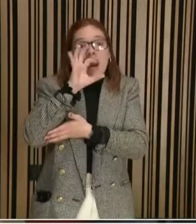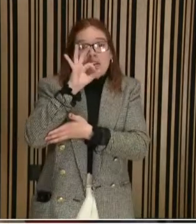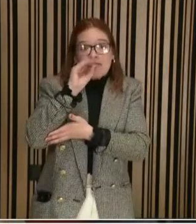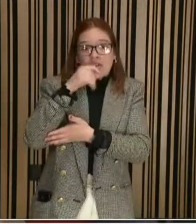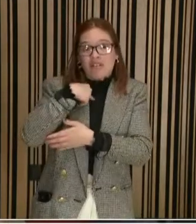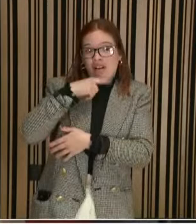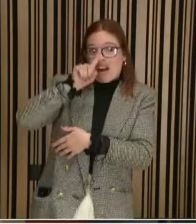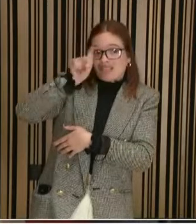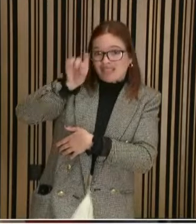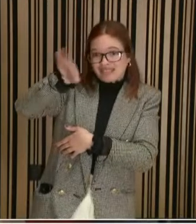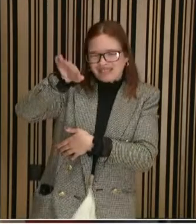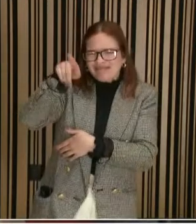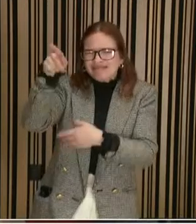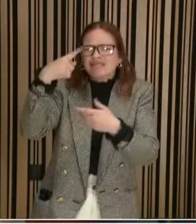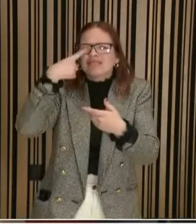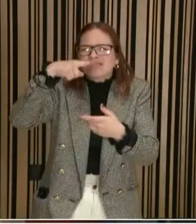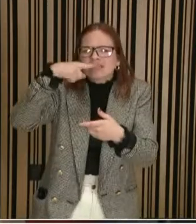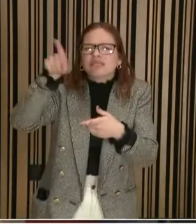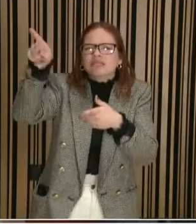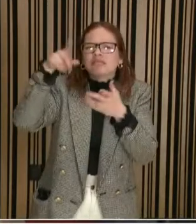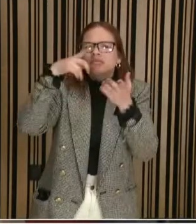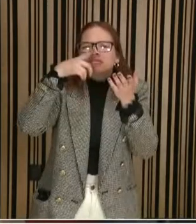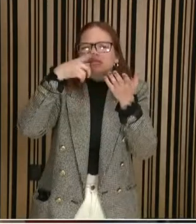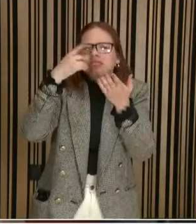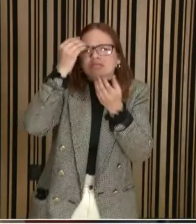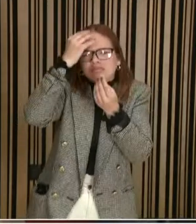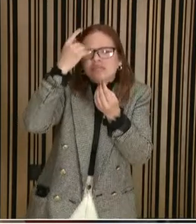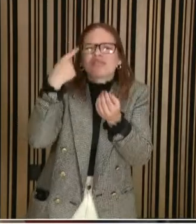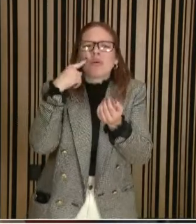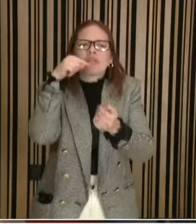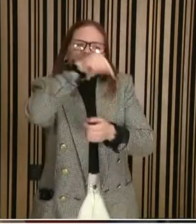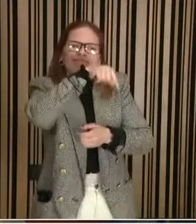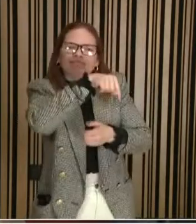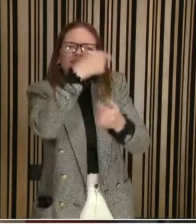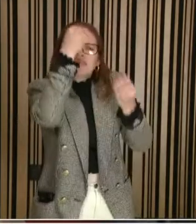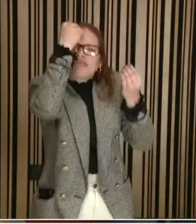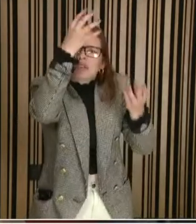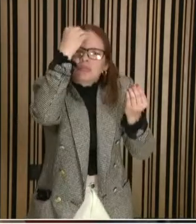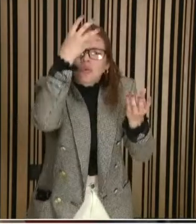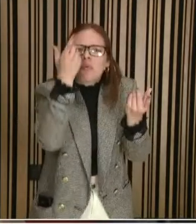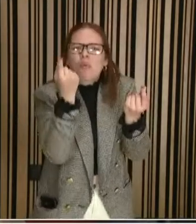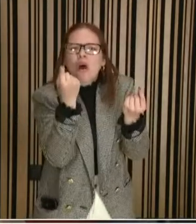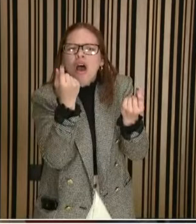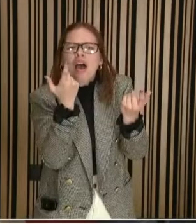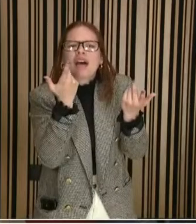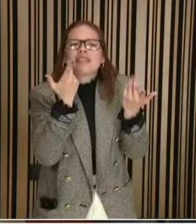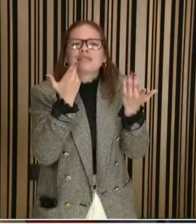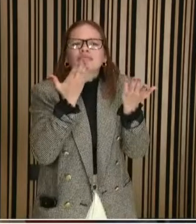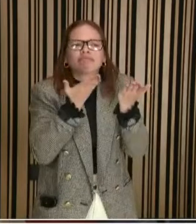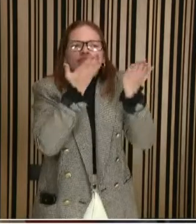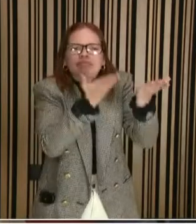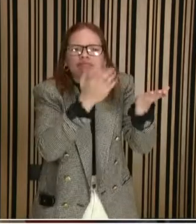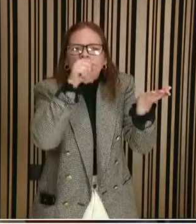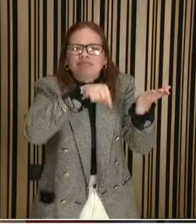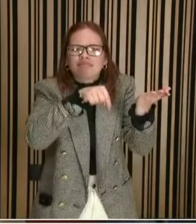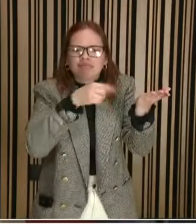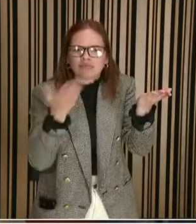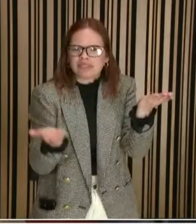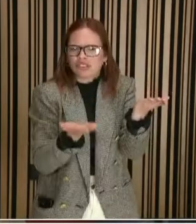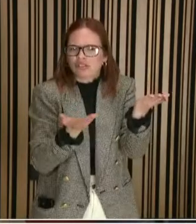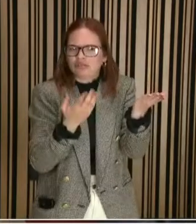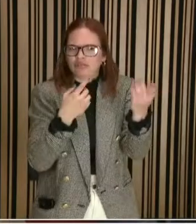analysis, because I think there's been some new information presented since the council took that emergency